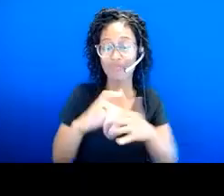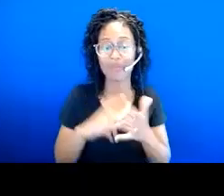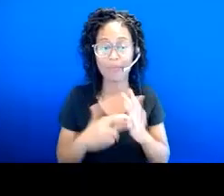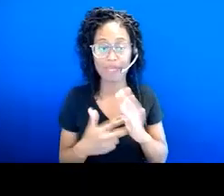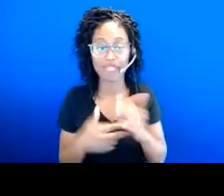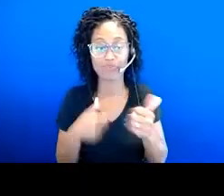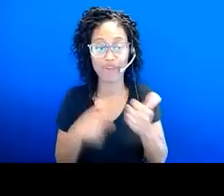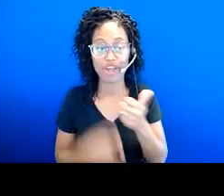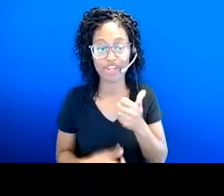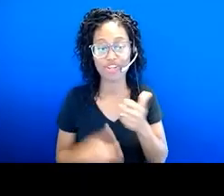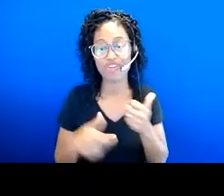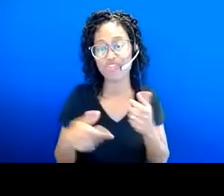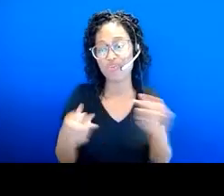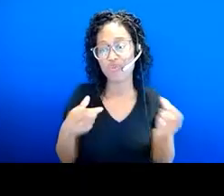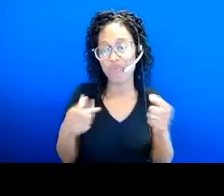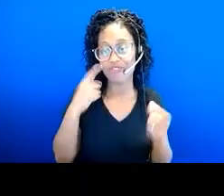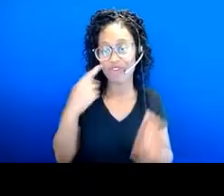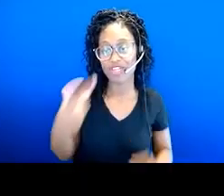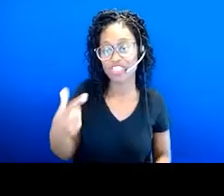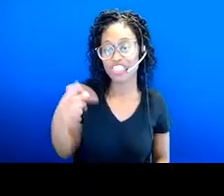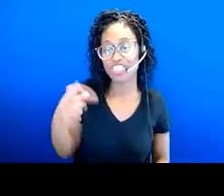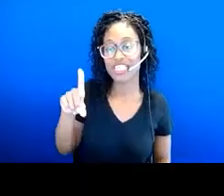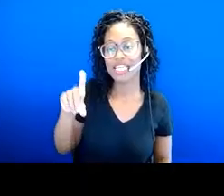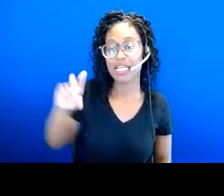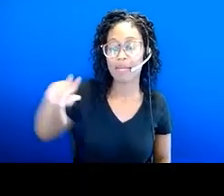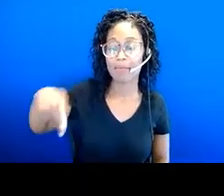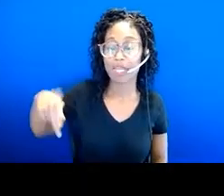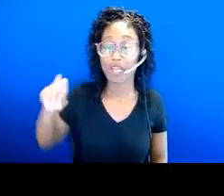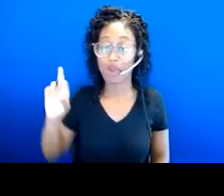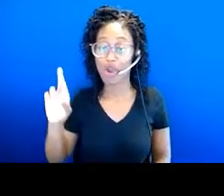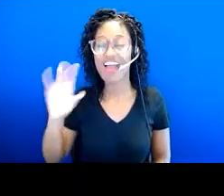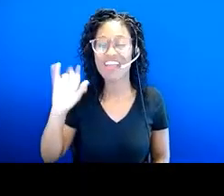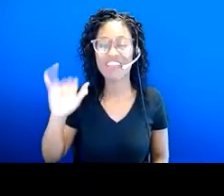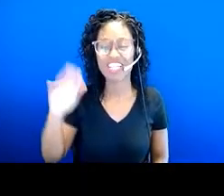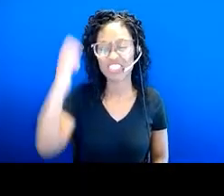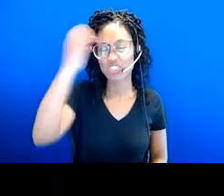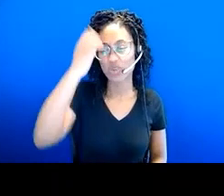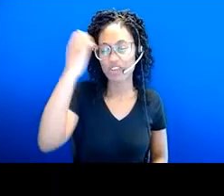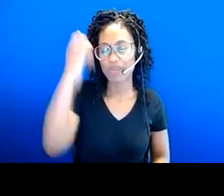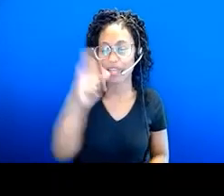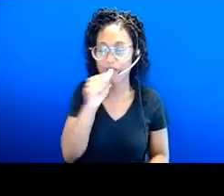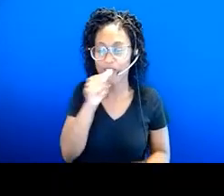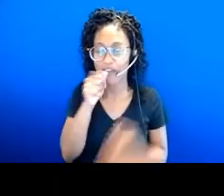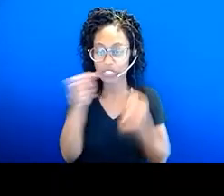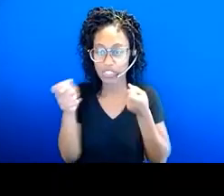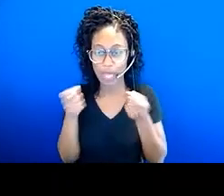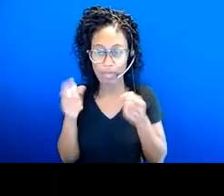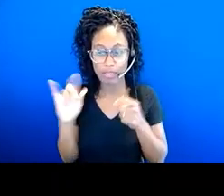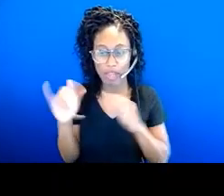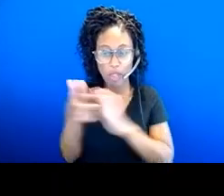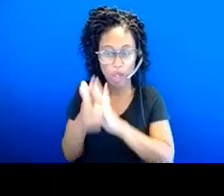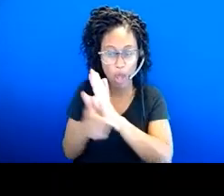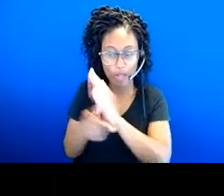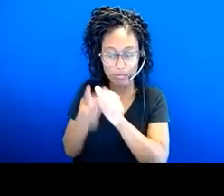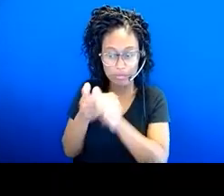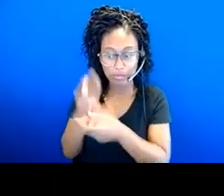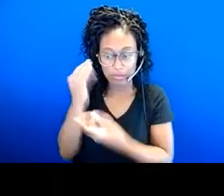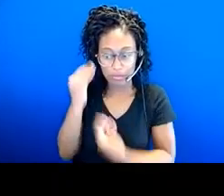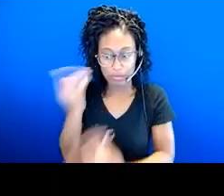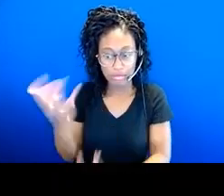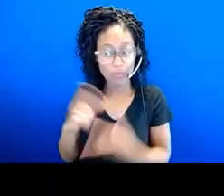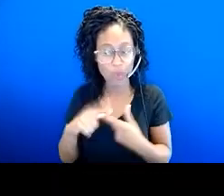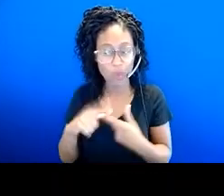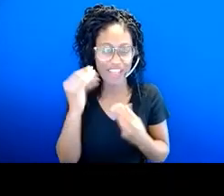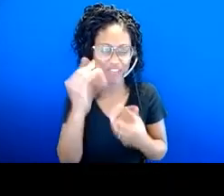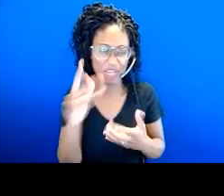the regulations, the GDPR, European Privacy Regulations. So here's information about that. Choose